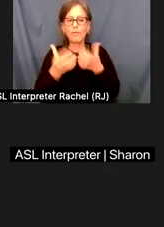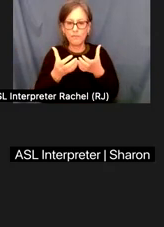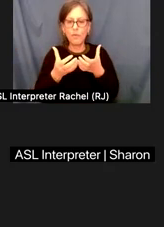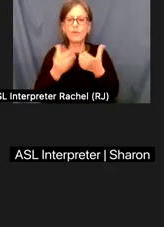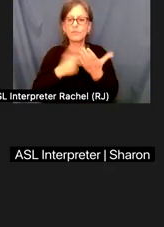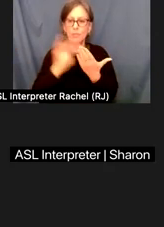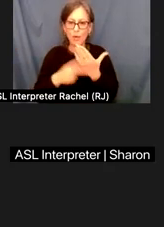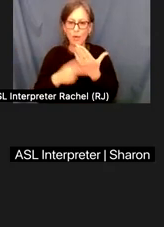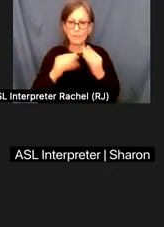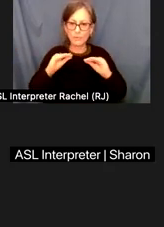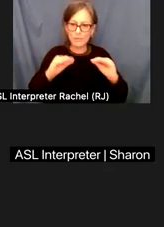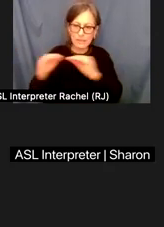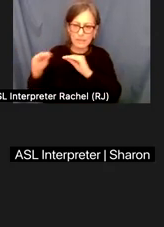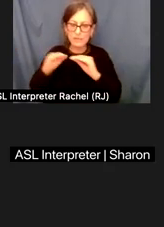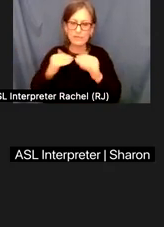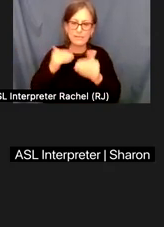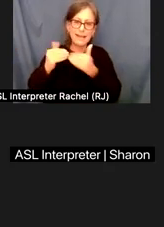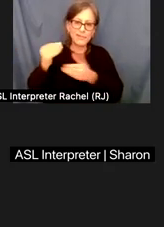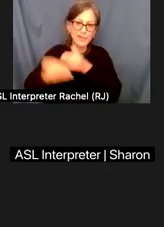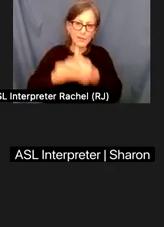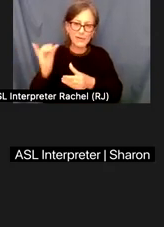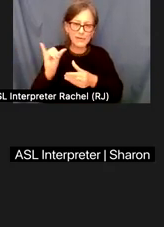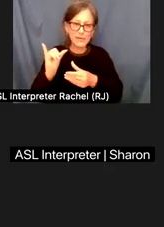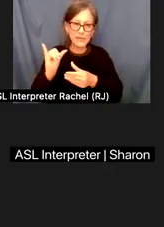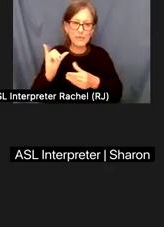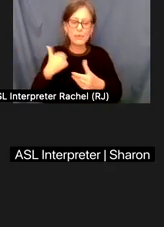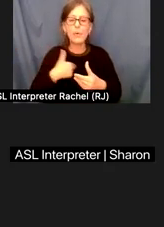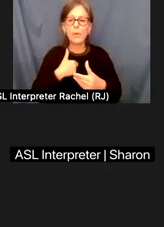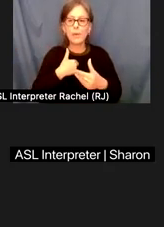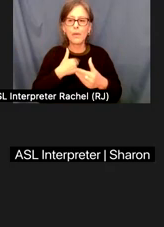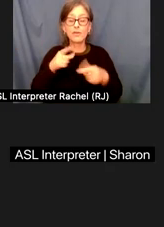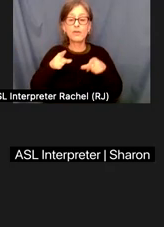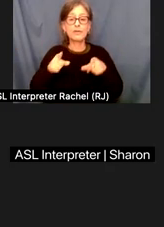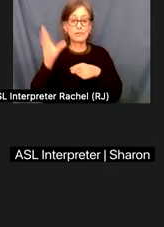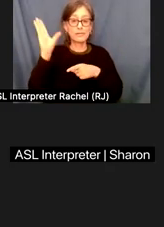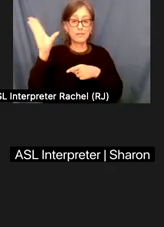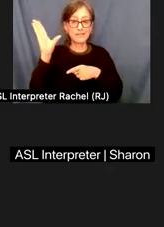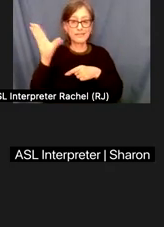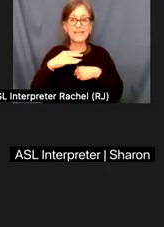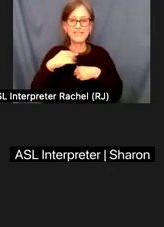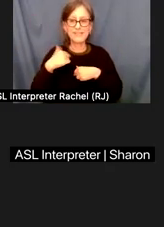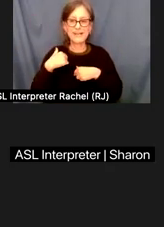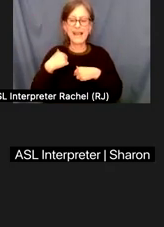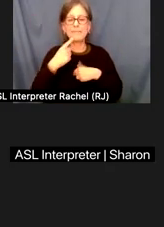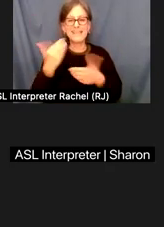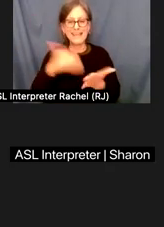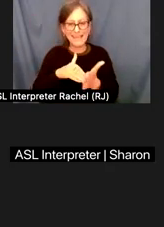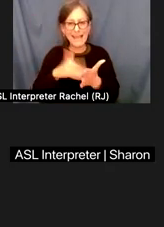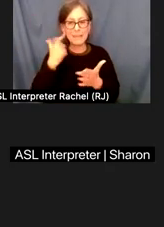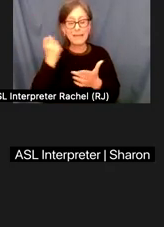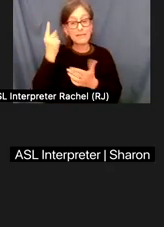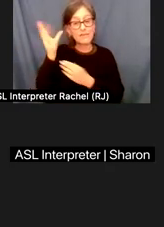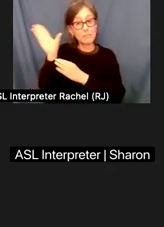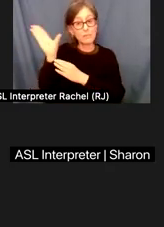scientists. Earthquake Country Alliance was shared during the presentation. That's kind of, I'm saying it again because the